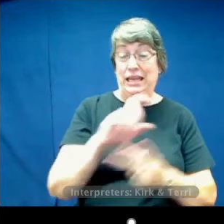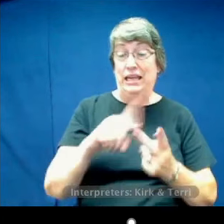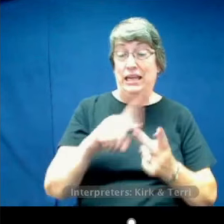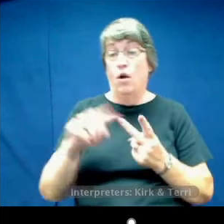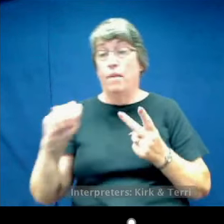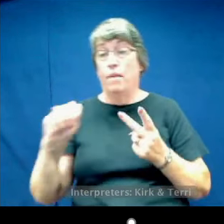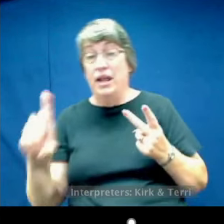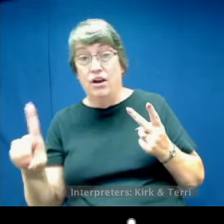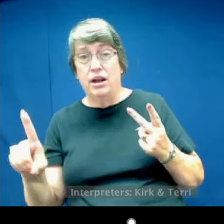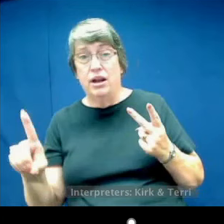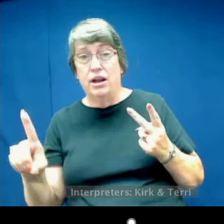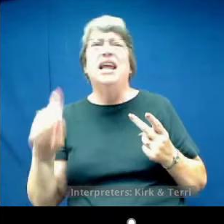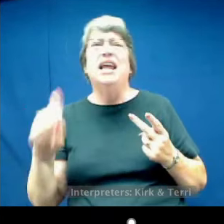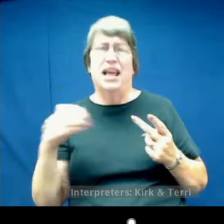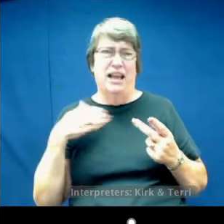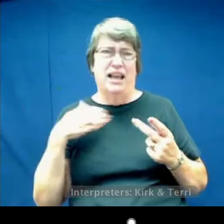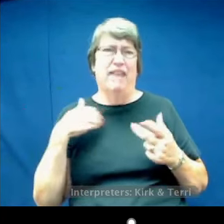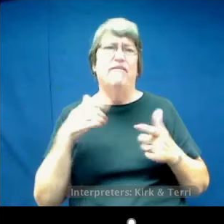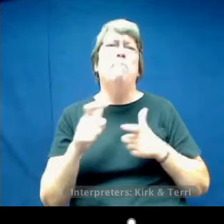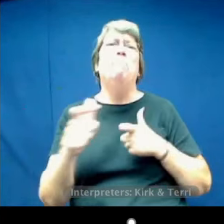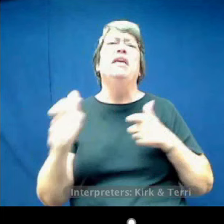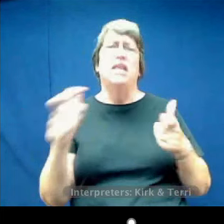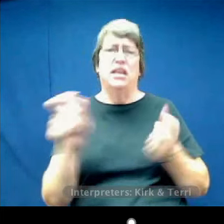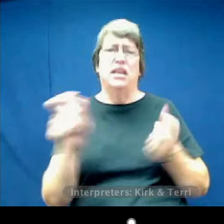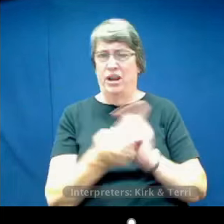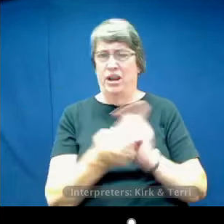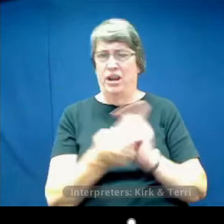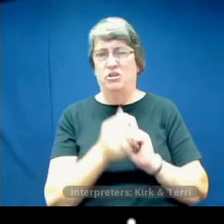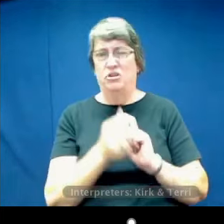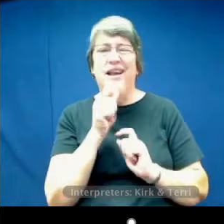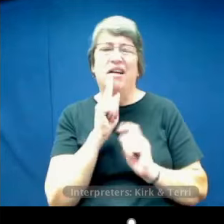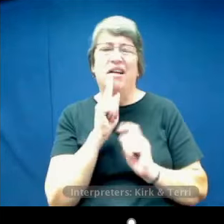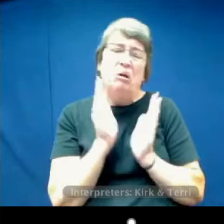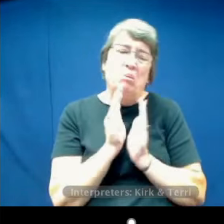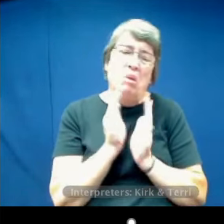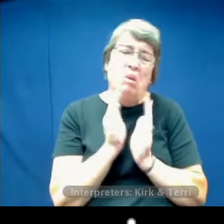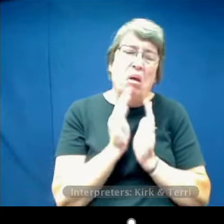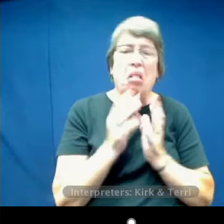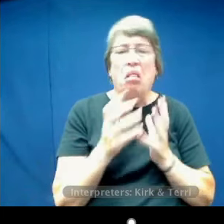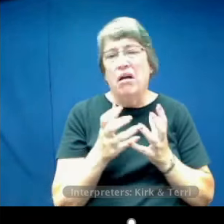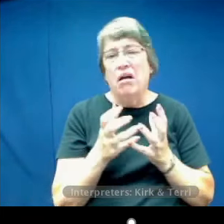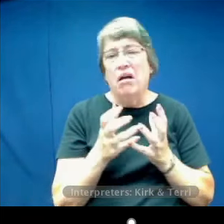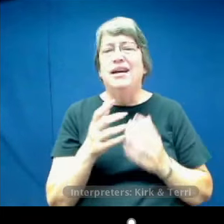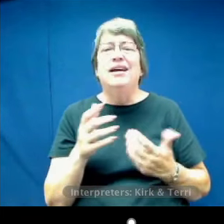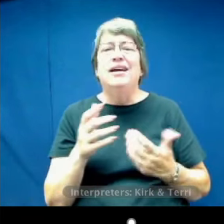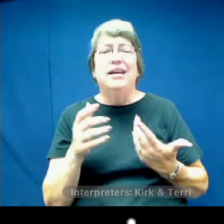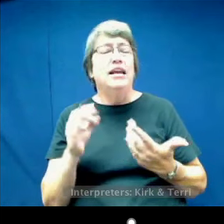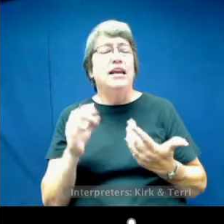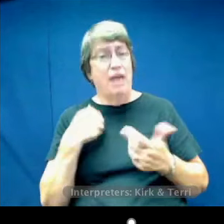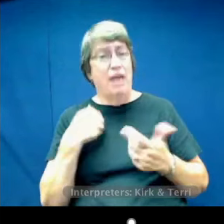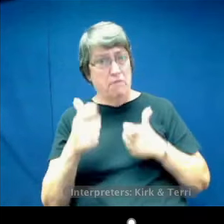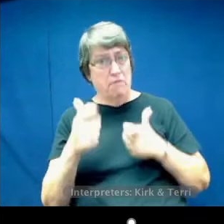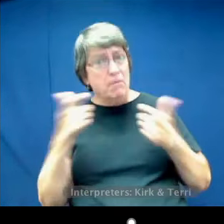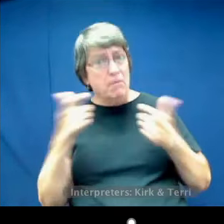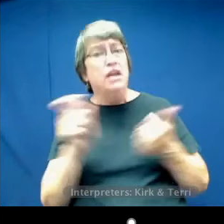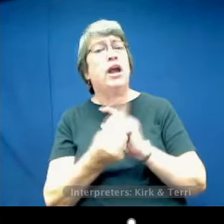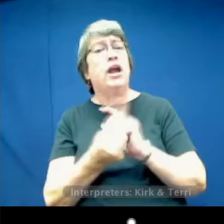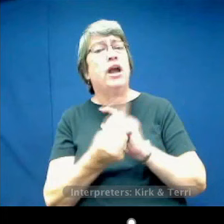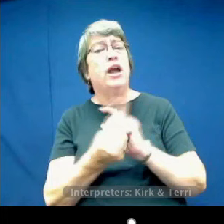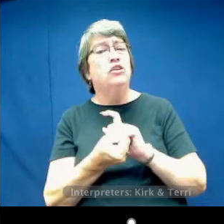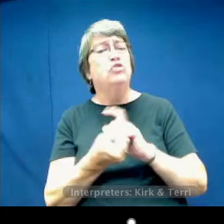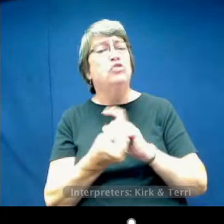material change in circumstance in order to have standing to file a modification.